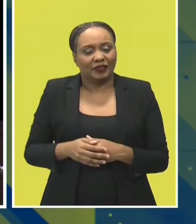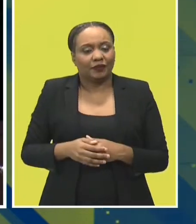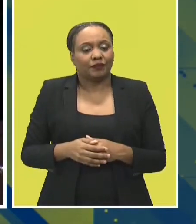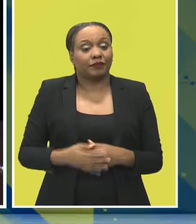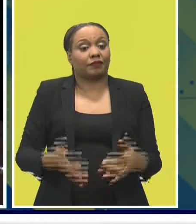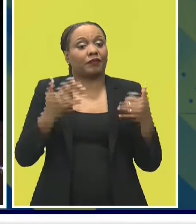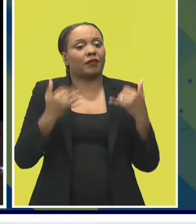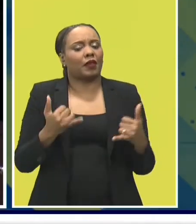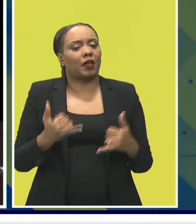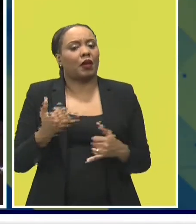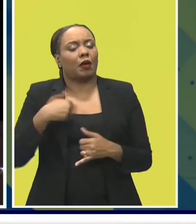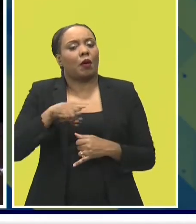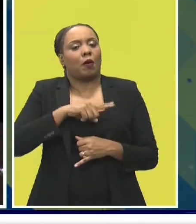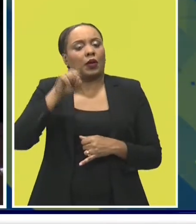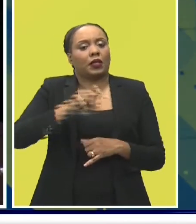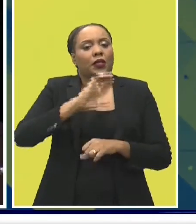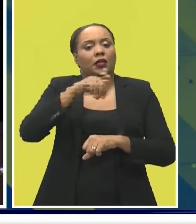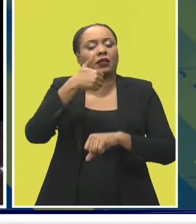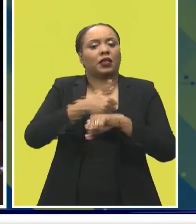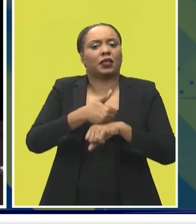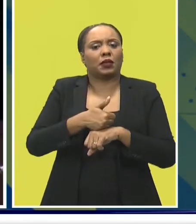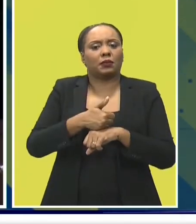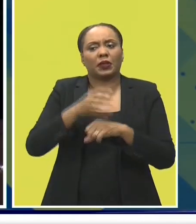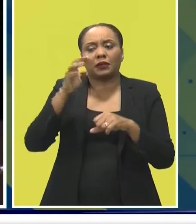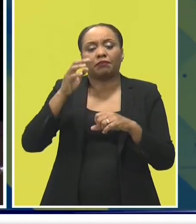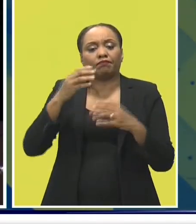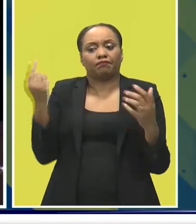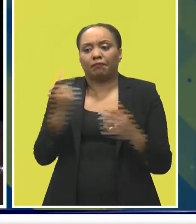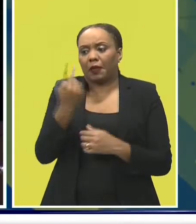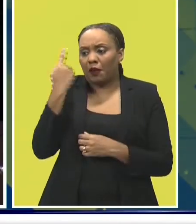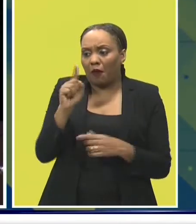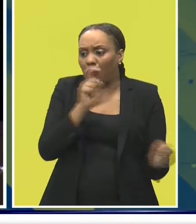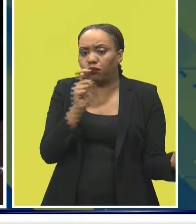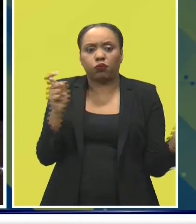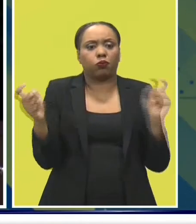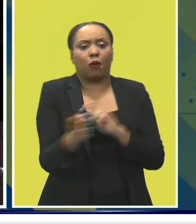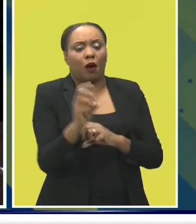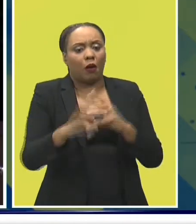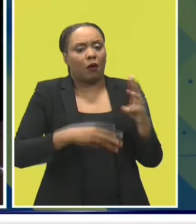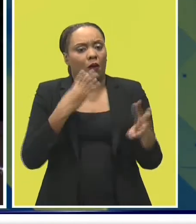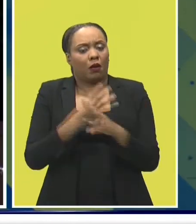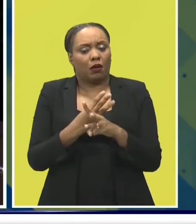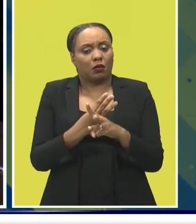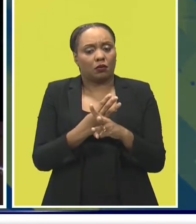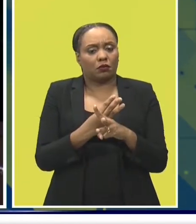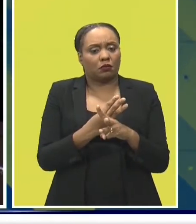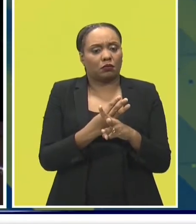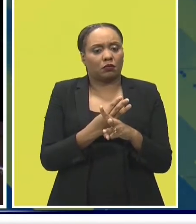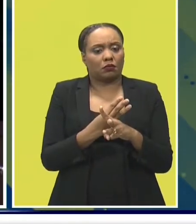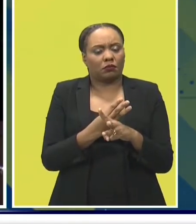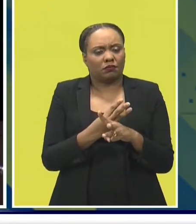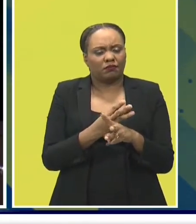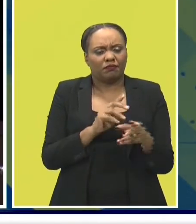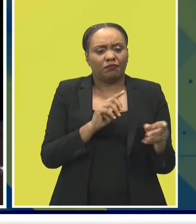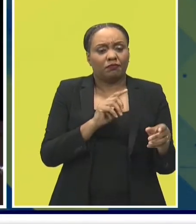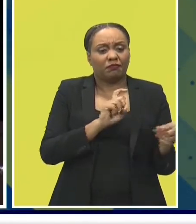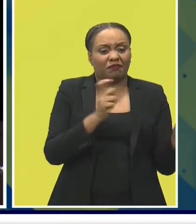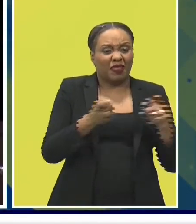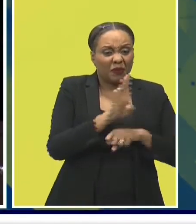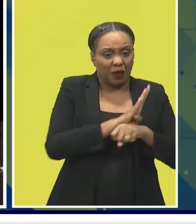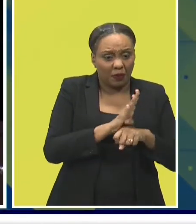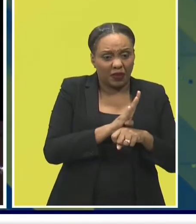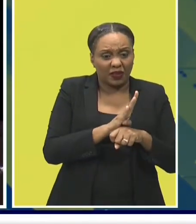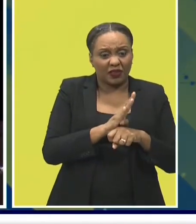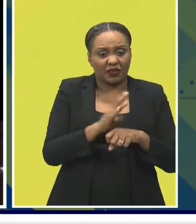now to transform not only Barbados and not only the Caribbean, but to transform the world. And the world is hungry now for something